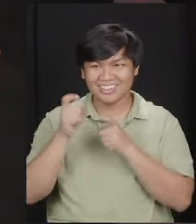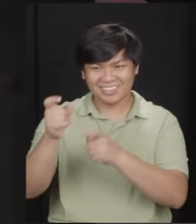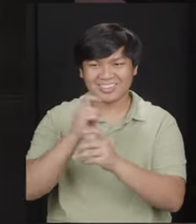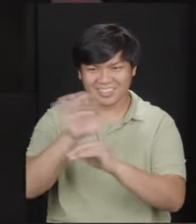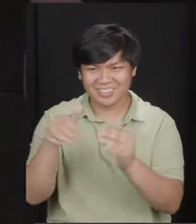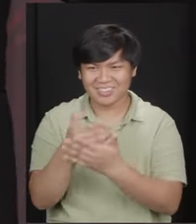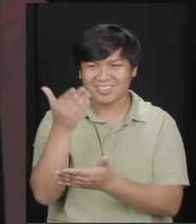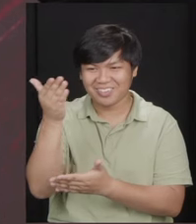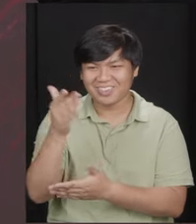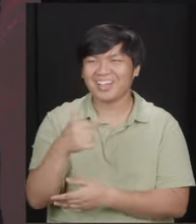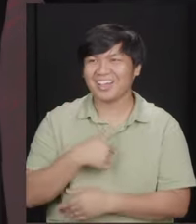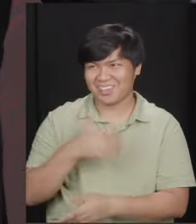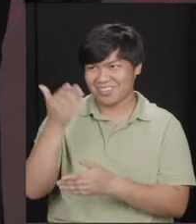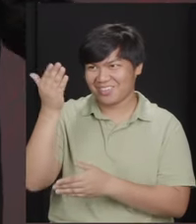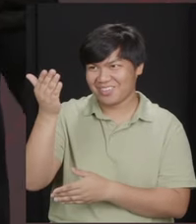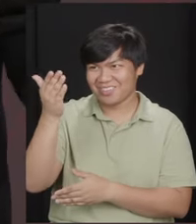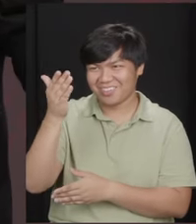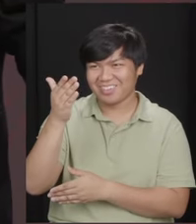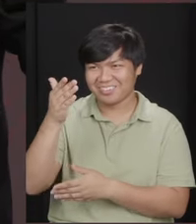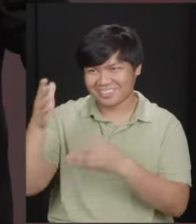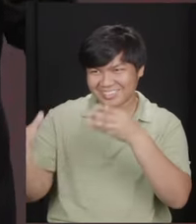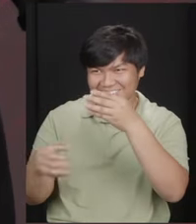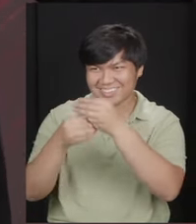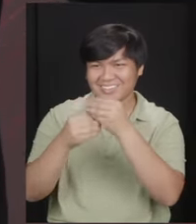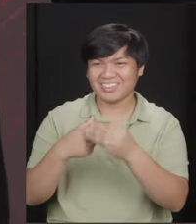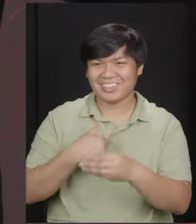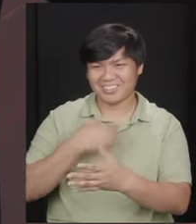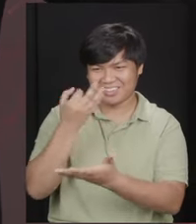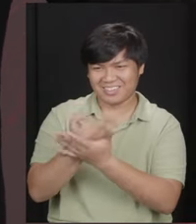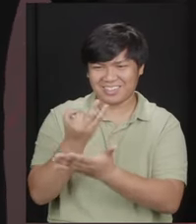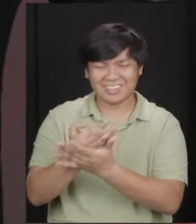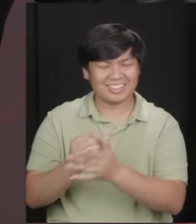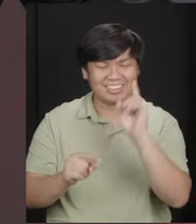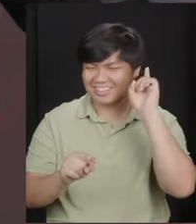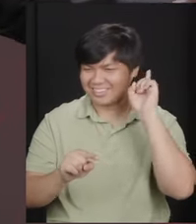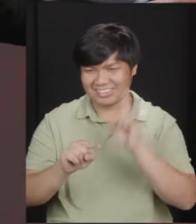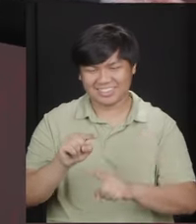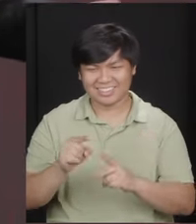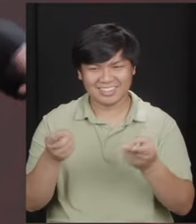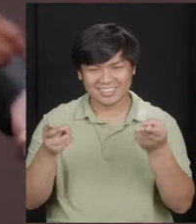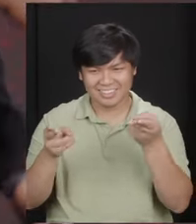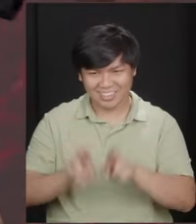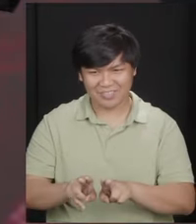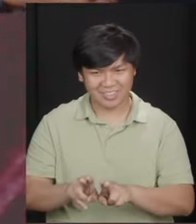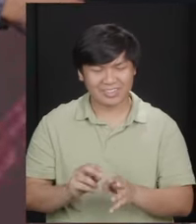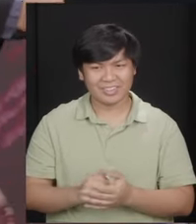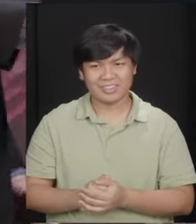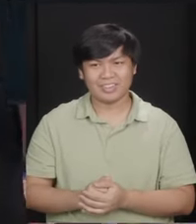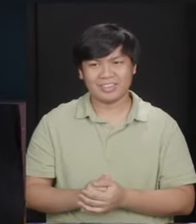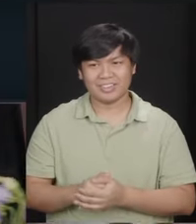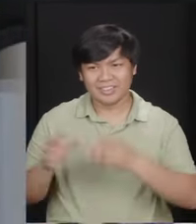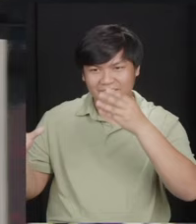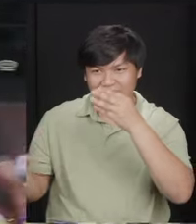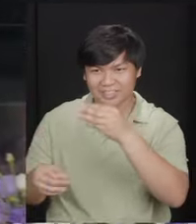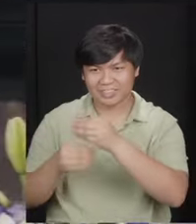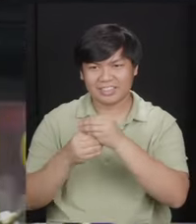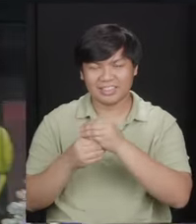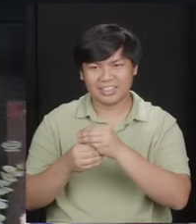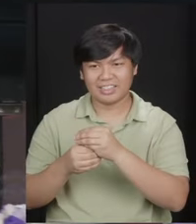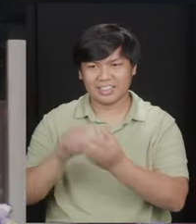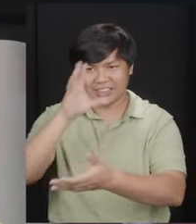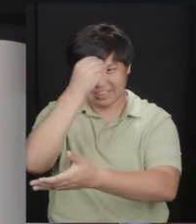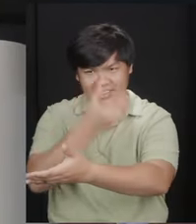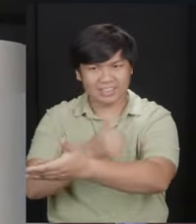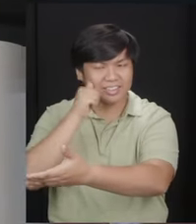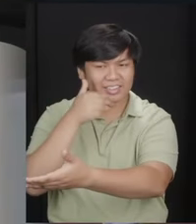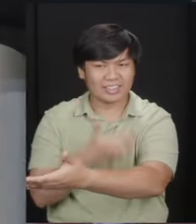who begs you, so I beg you double my allowance. It doesn't apply. Because you know, if you double your son's allowance